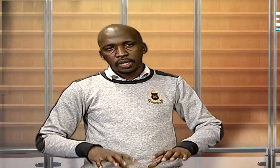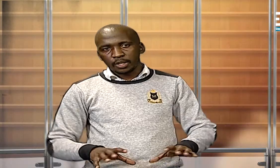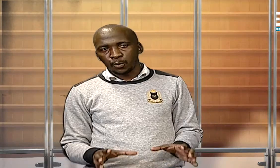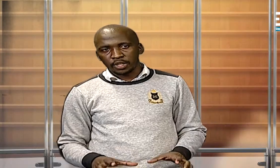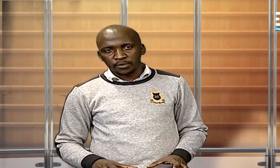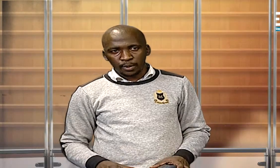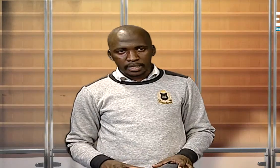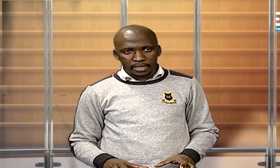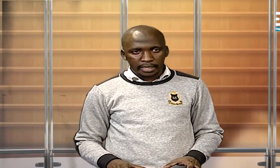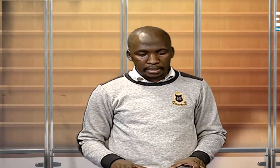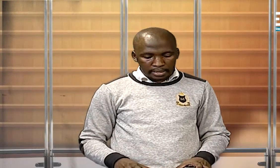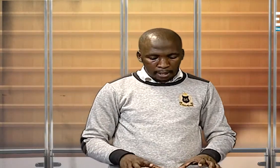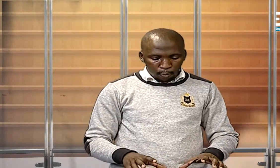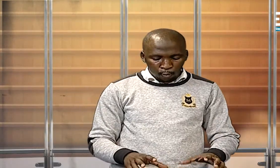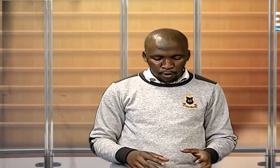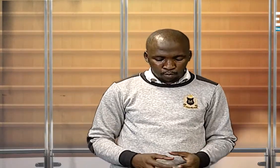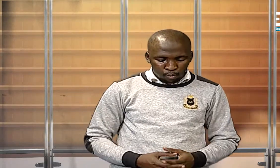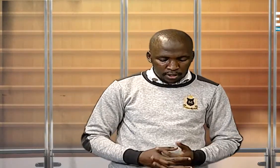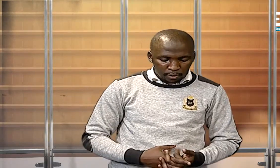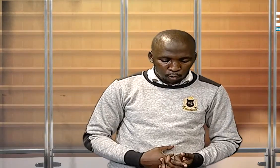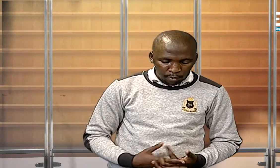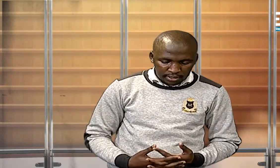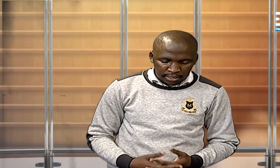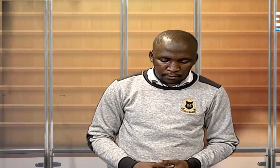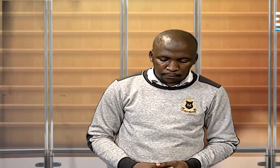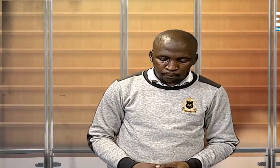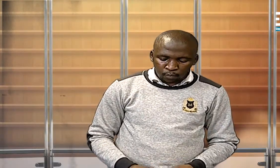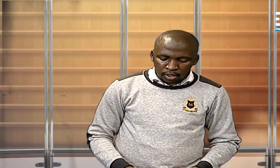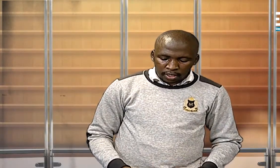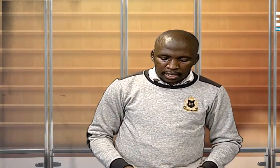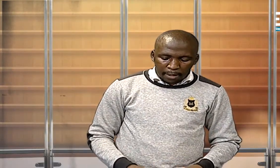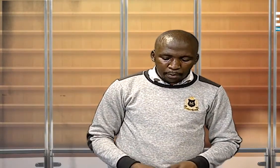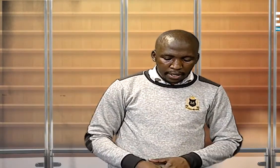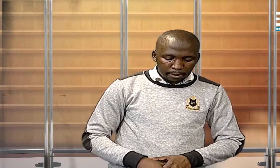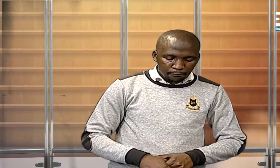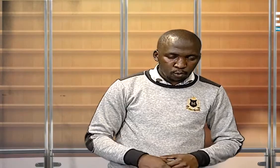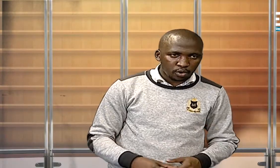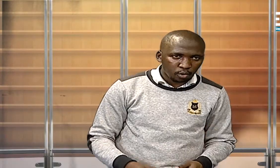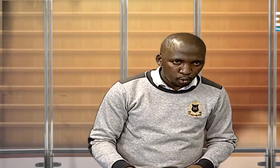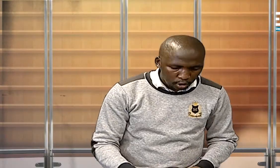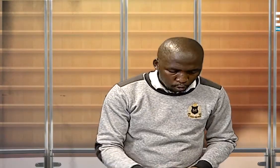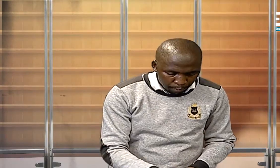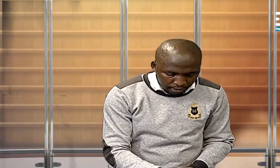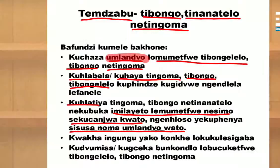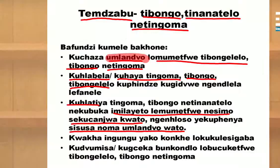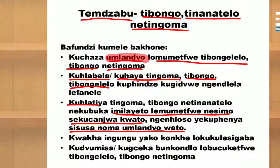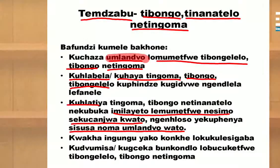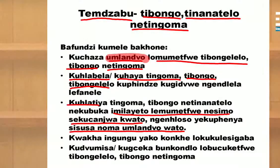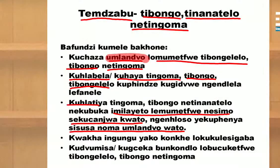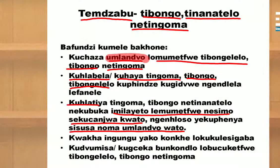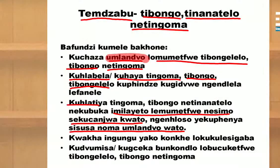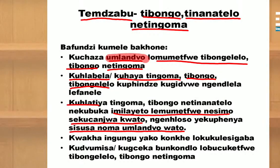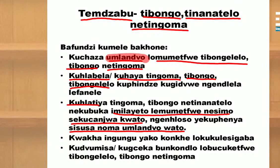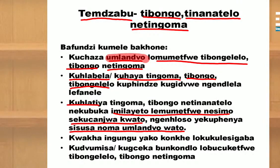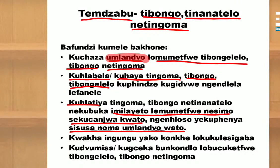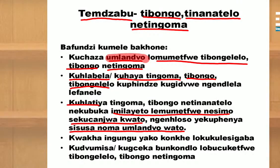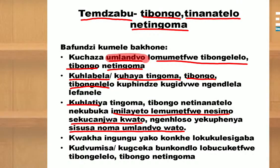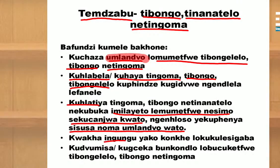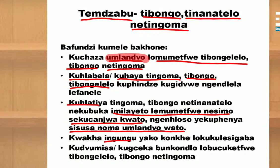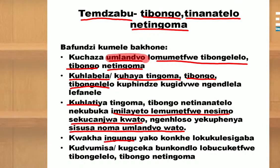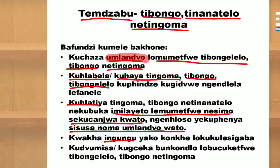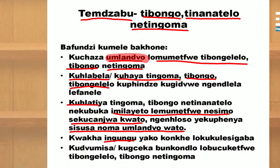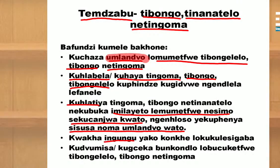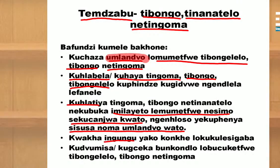umlandvo ngito ke tintfo lesitihlatiyako uma sibuka tingoma tethu lapha ke mfundzi lokunye lokubhekekile ukuthi ukhone